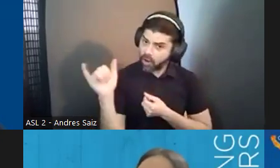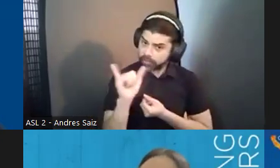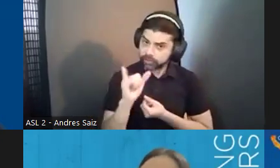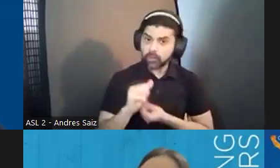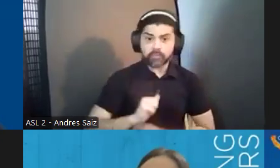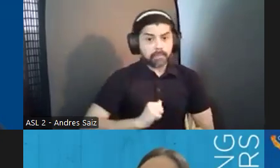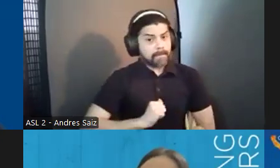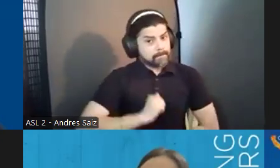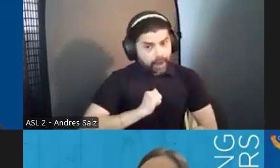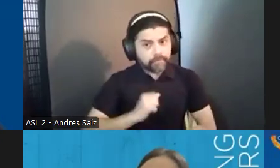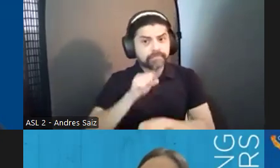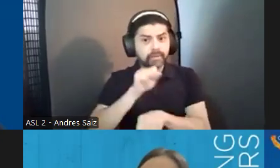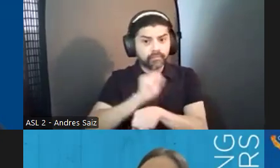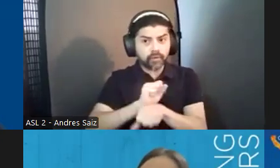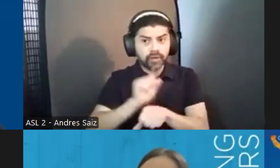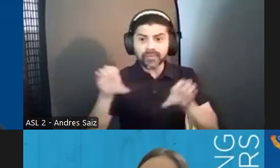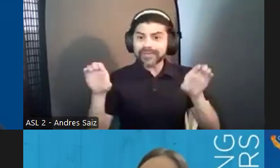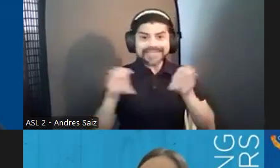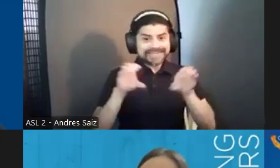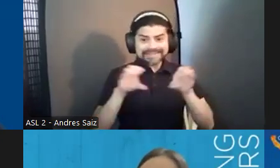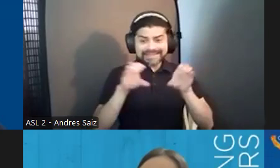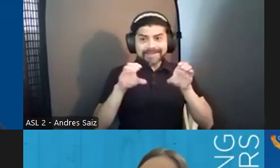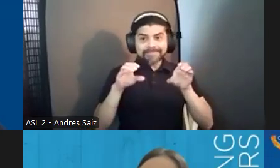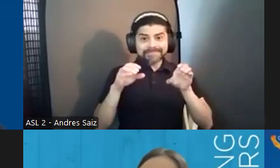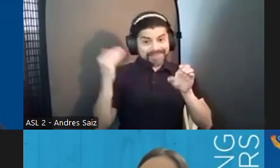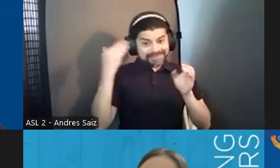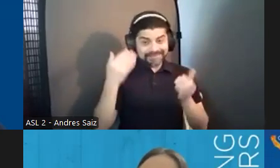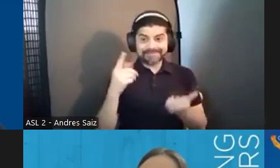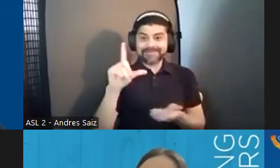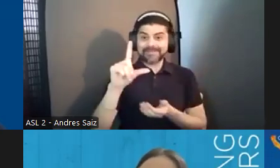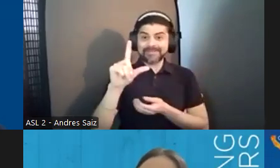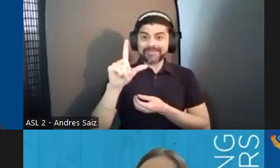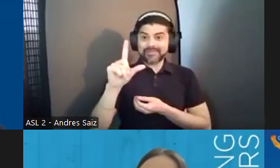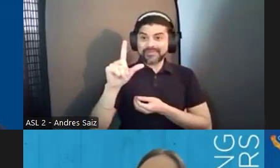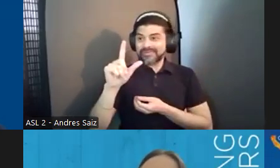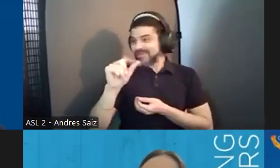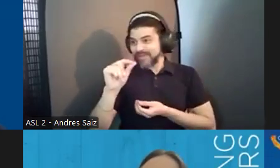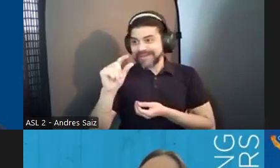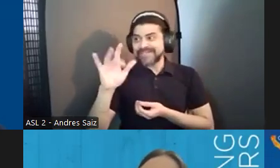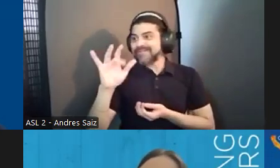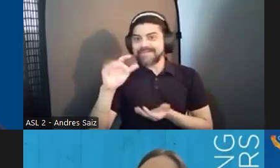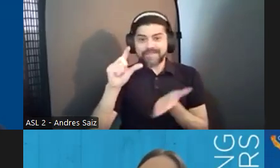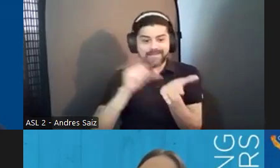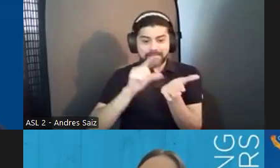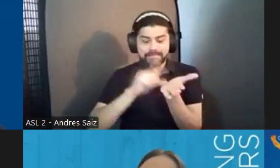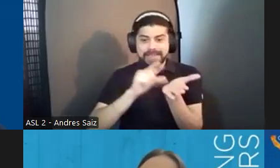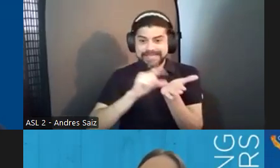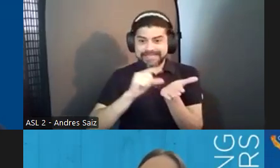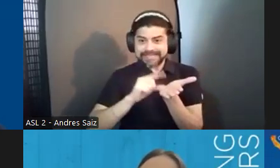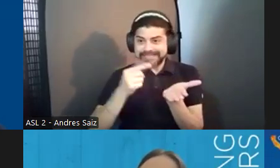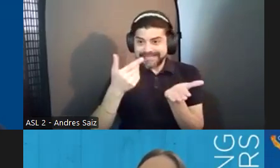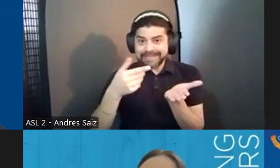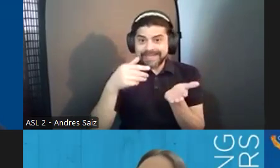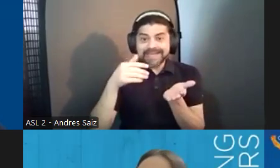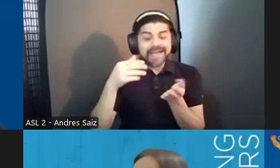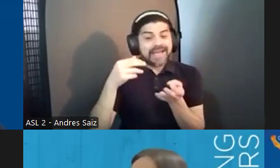annual reports, of 20, 25 pages in length that don't even capture all of the great work that's happening. It's